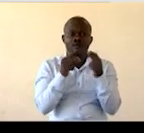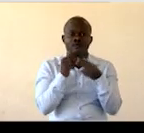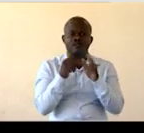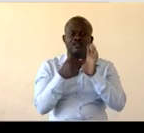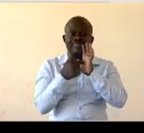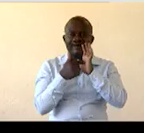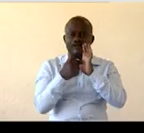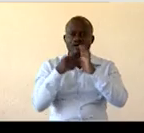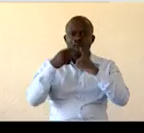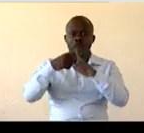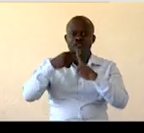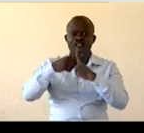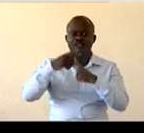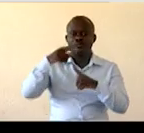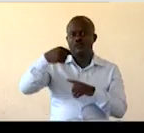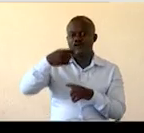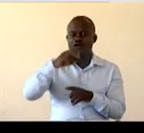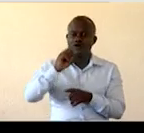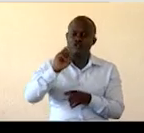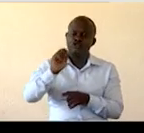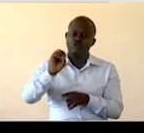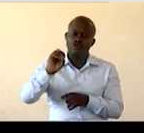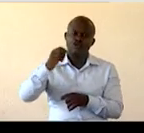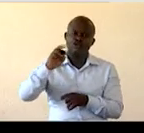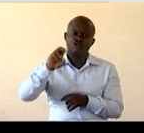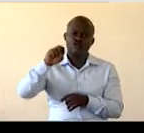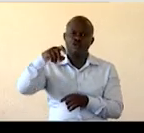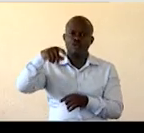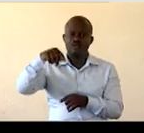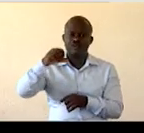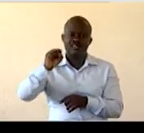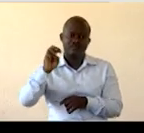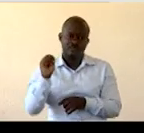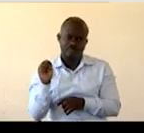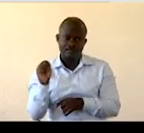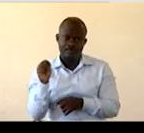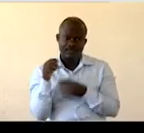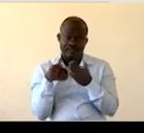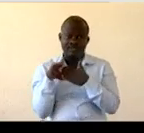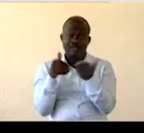phototropism. Dear students, do you understand